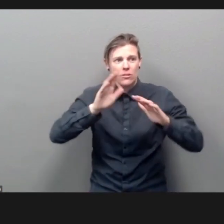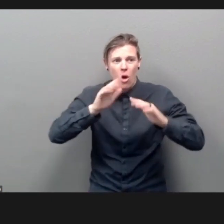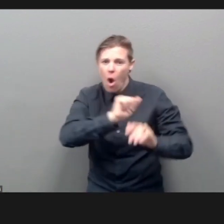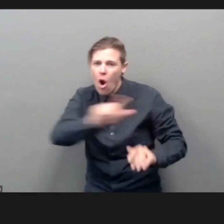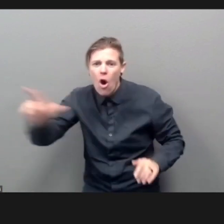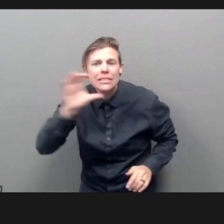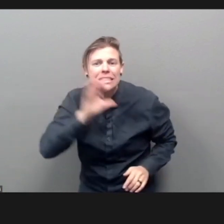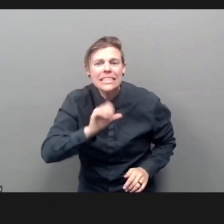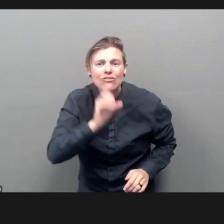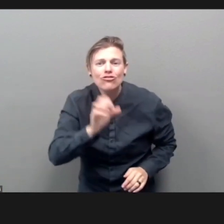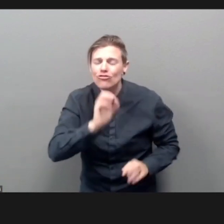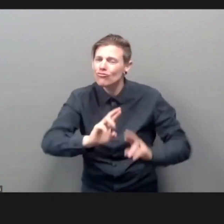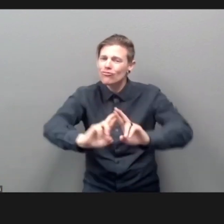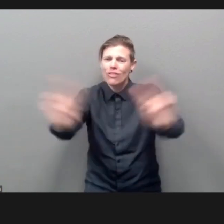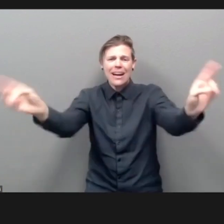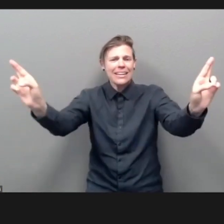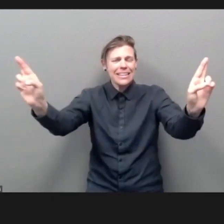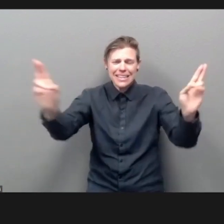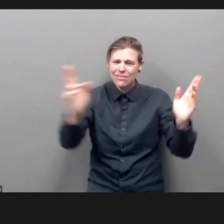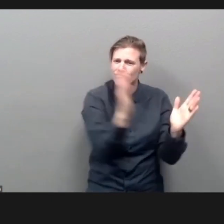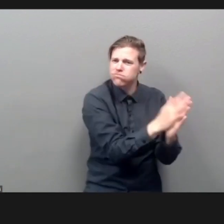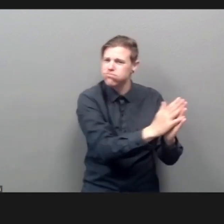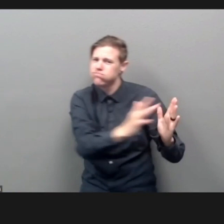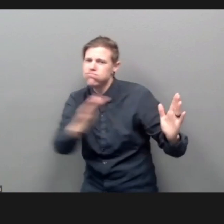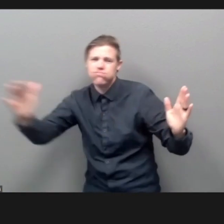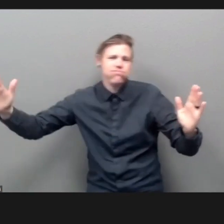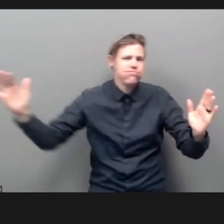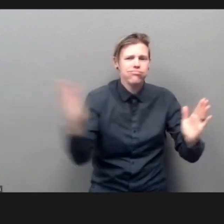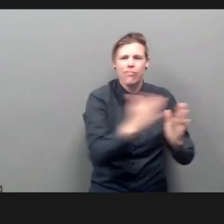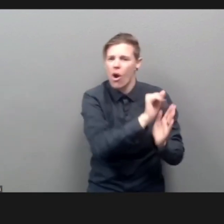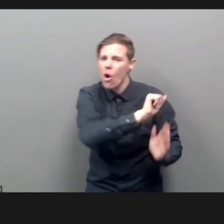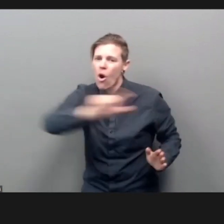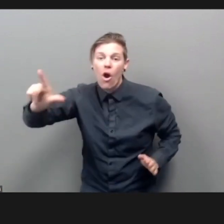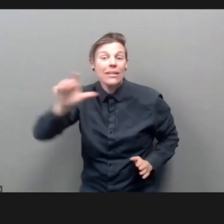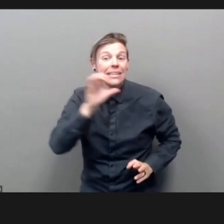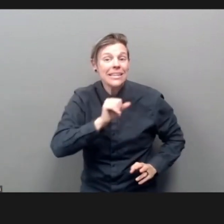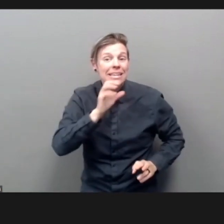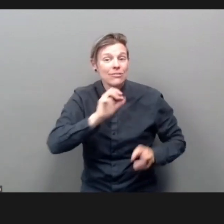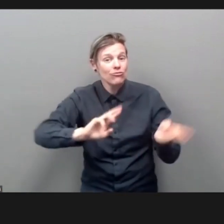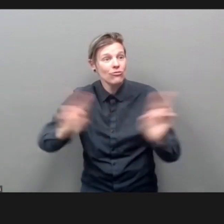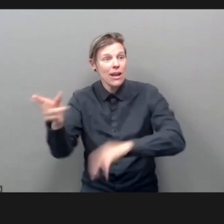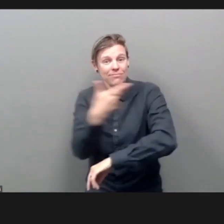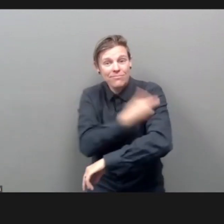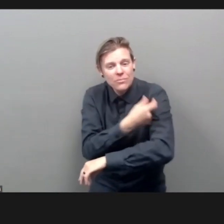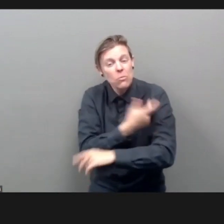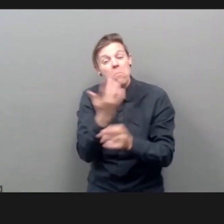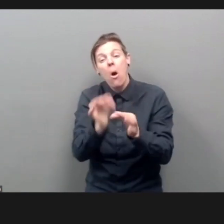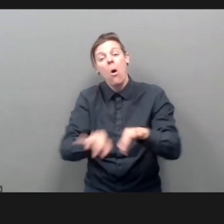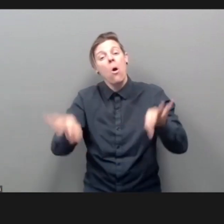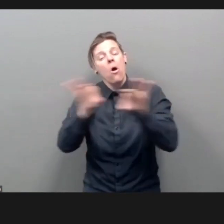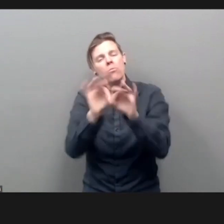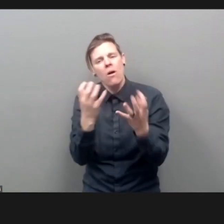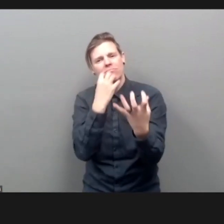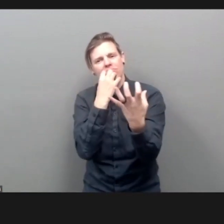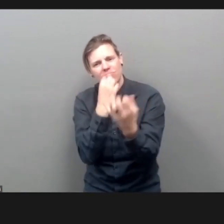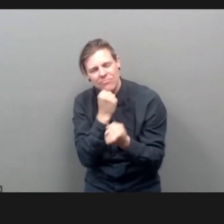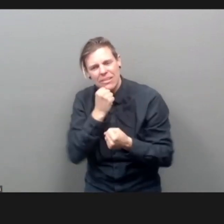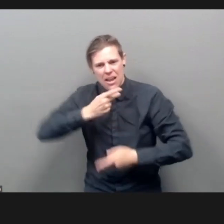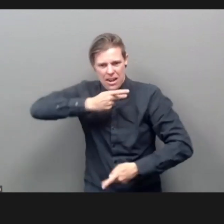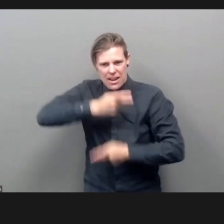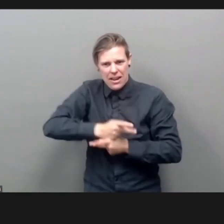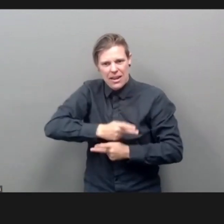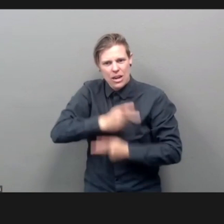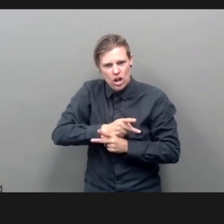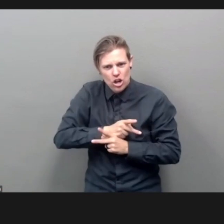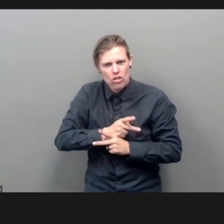we're erring on the side of caution by presumptively leaning in,